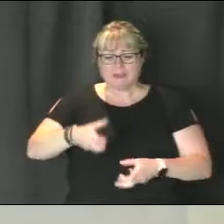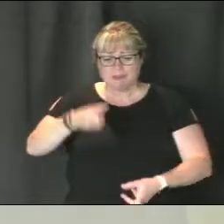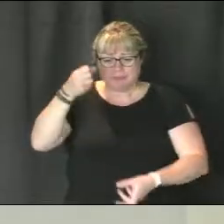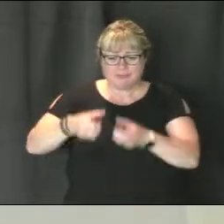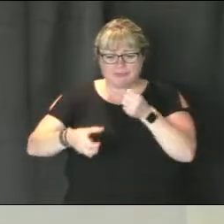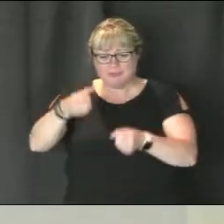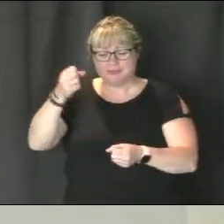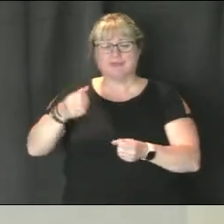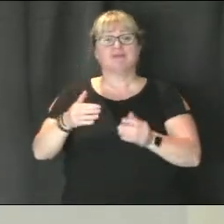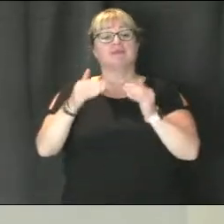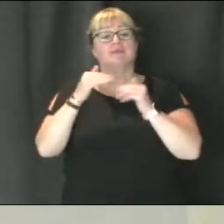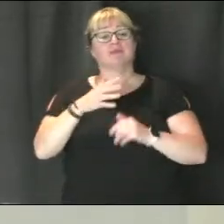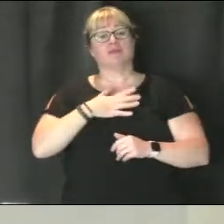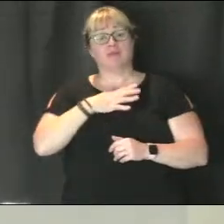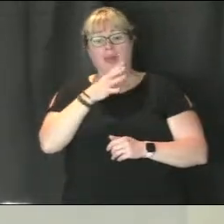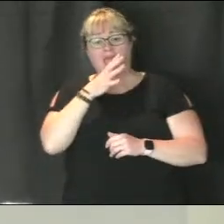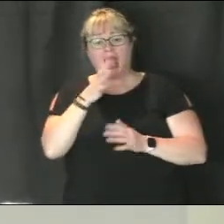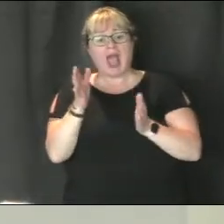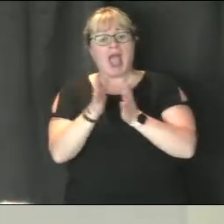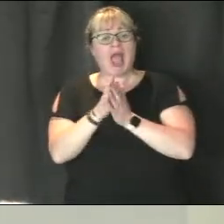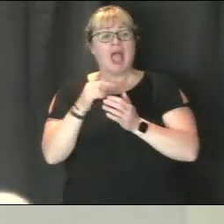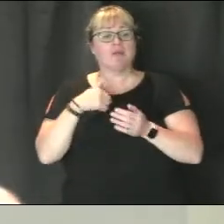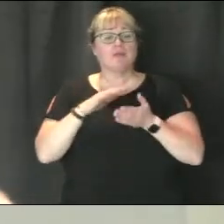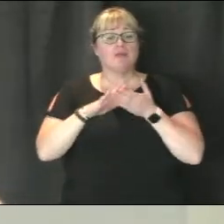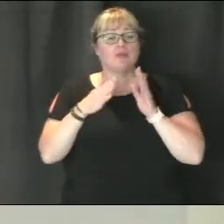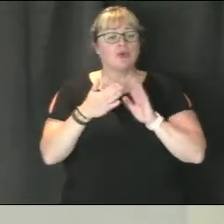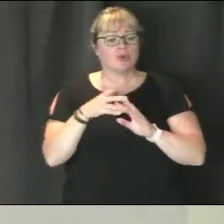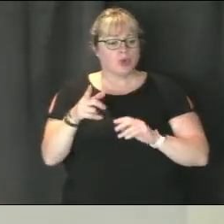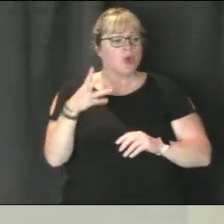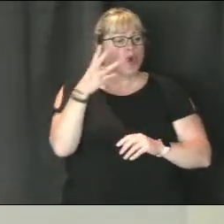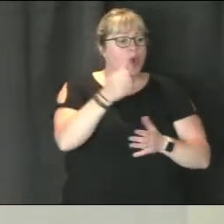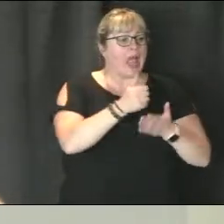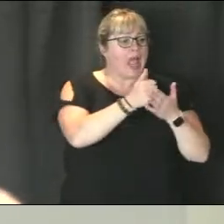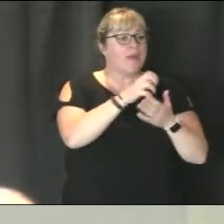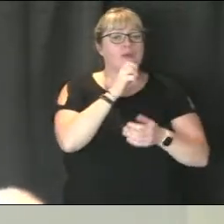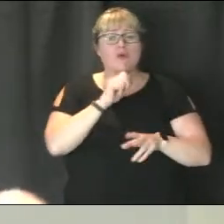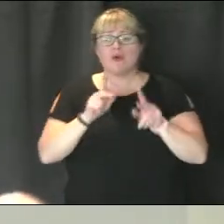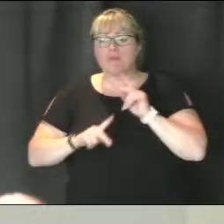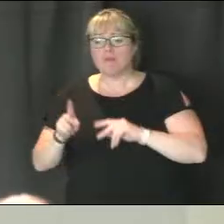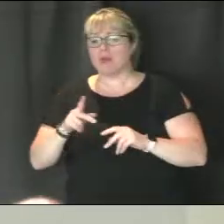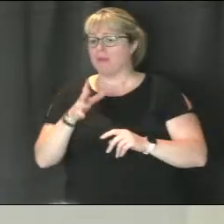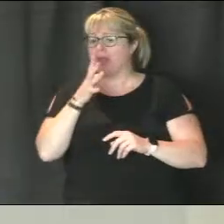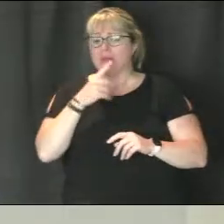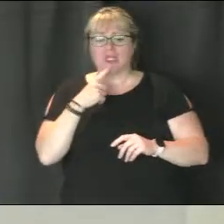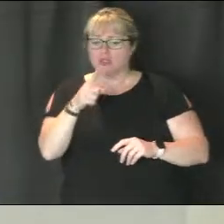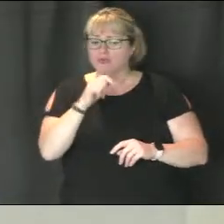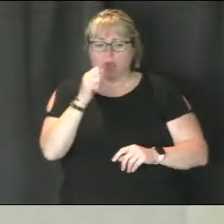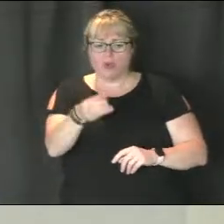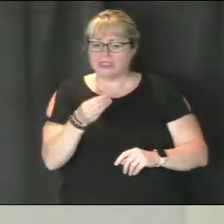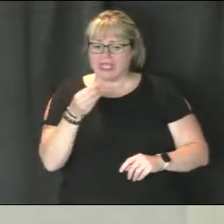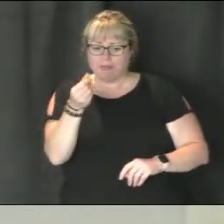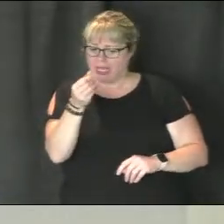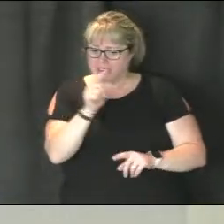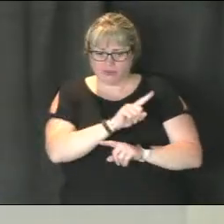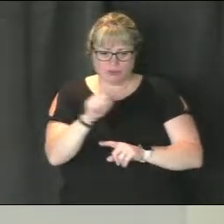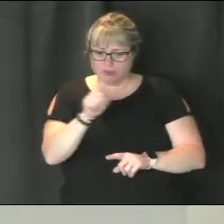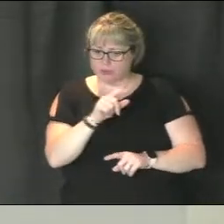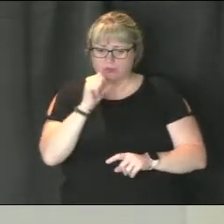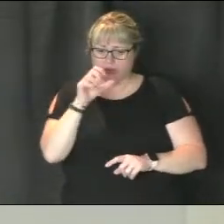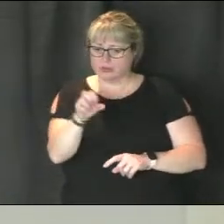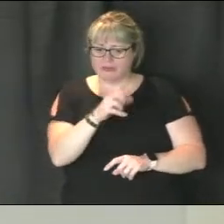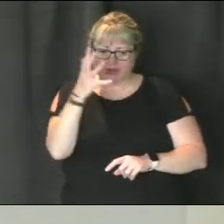about the times my mother got me to run around the community to do something for seniors and warned me not to take 5 cents, which we would never think of doing